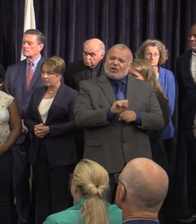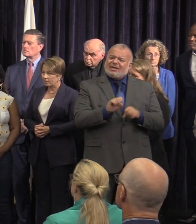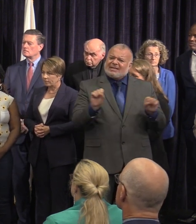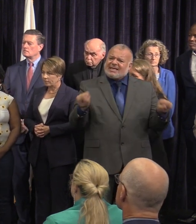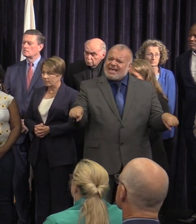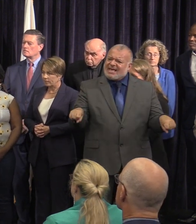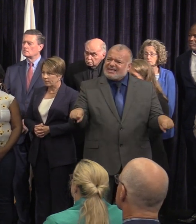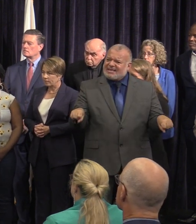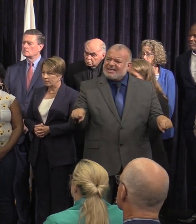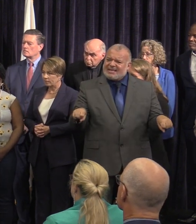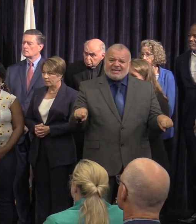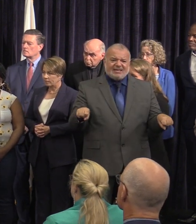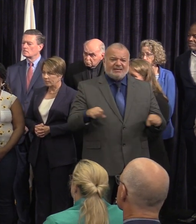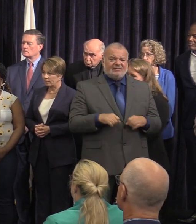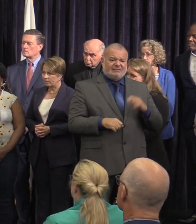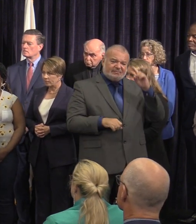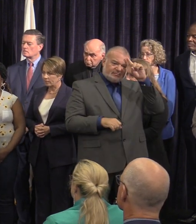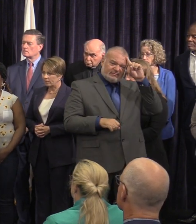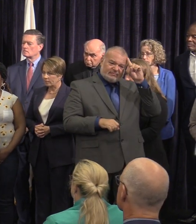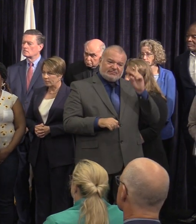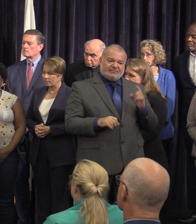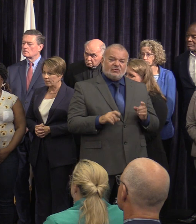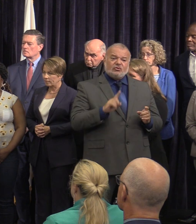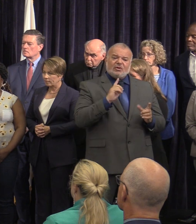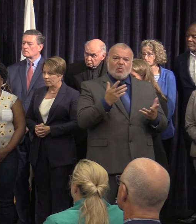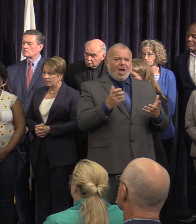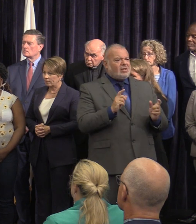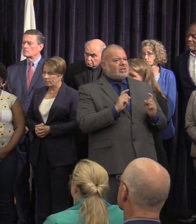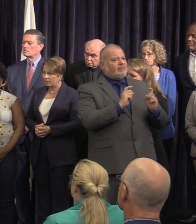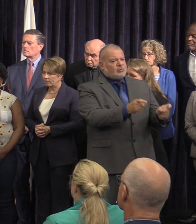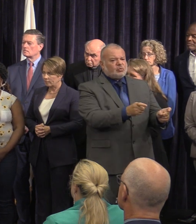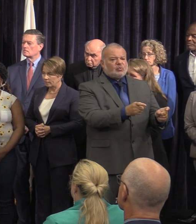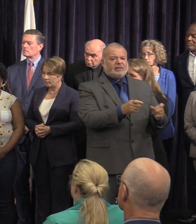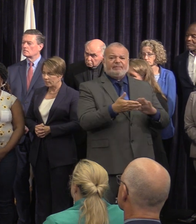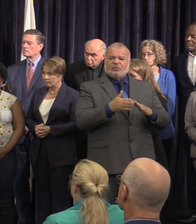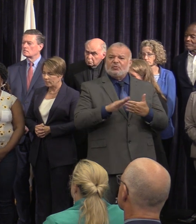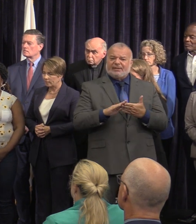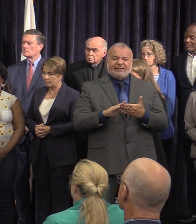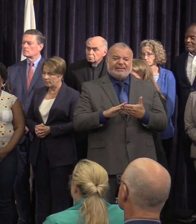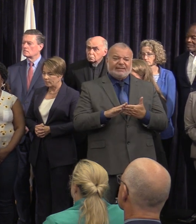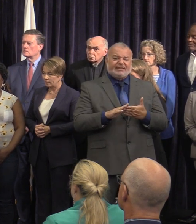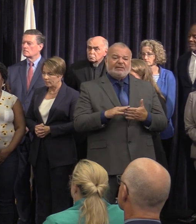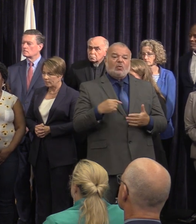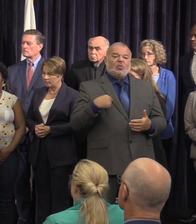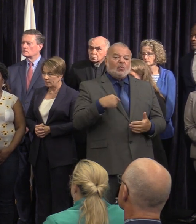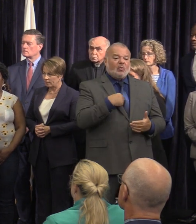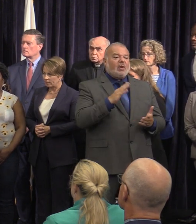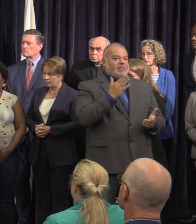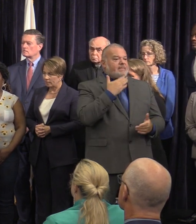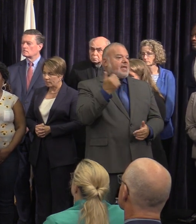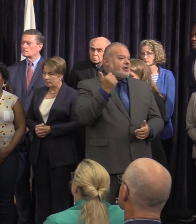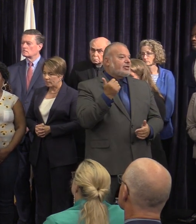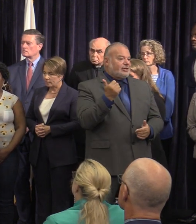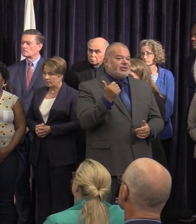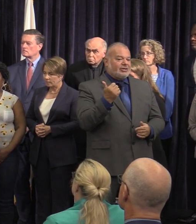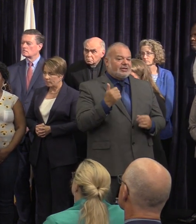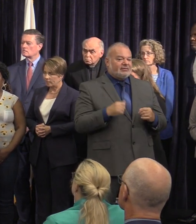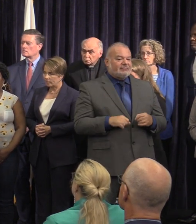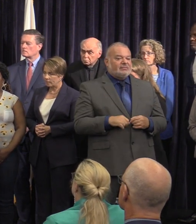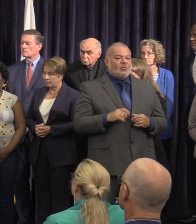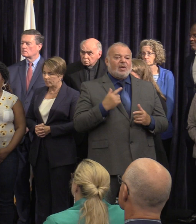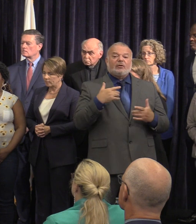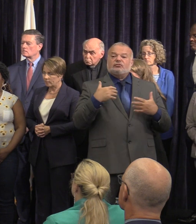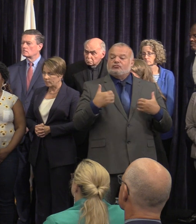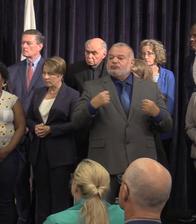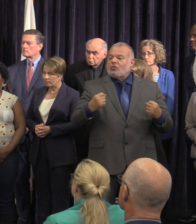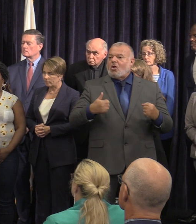are ready to contribute to our economy. They are ready to make us better. They are ready to make us stronger. And one thing that